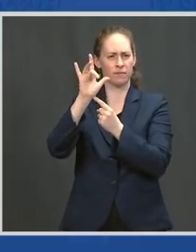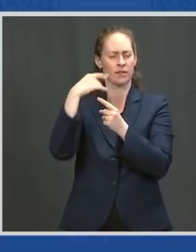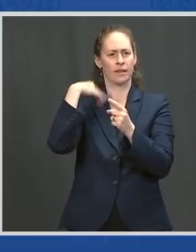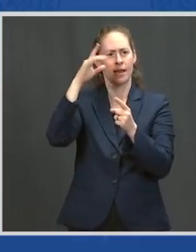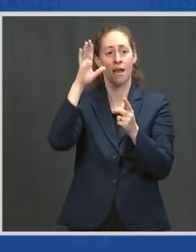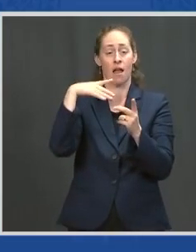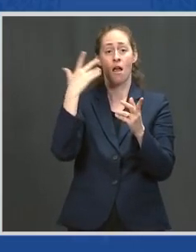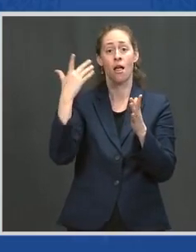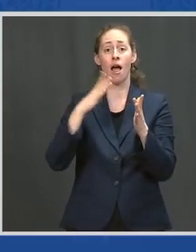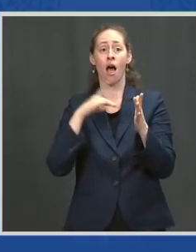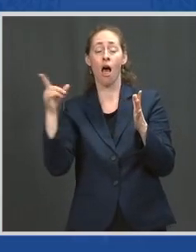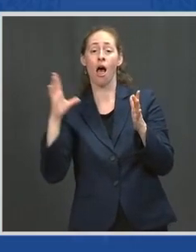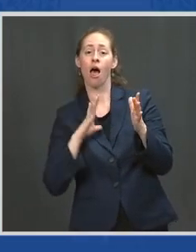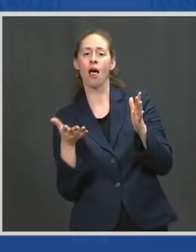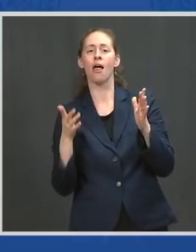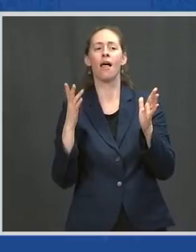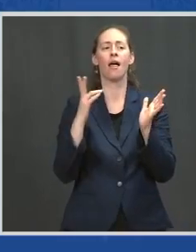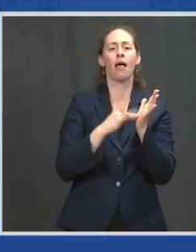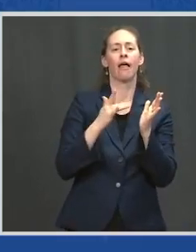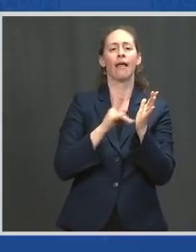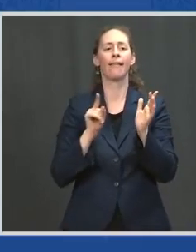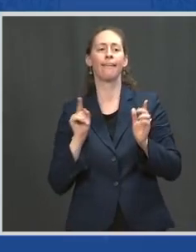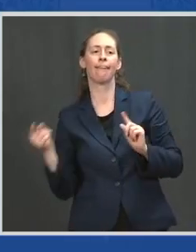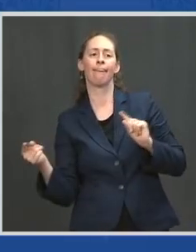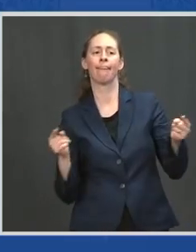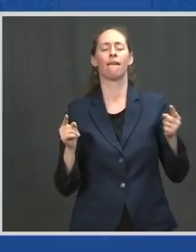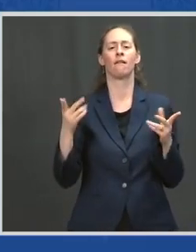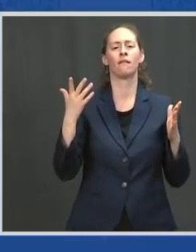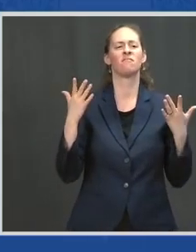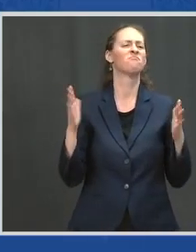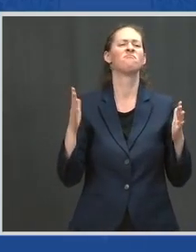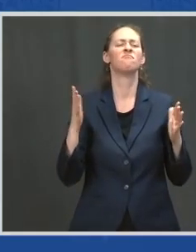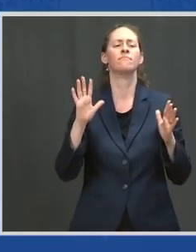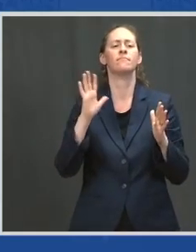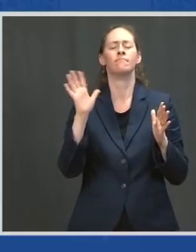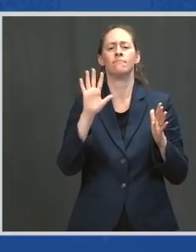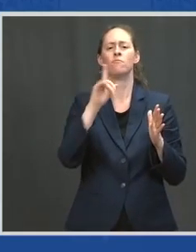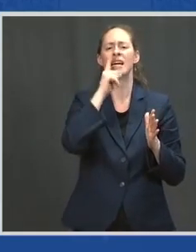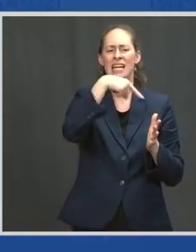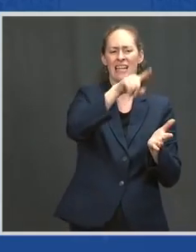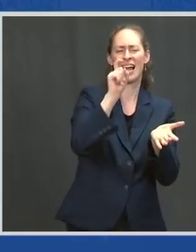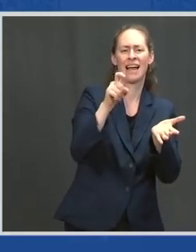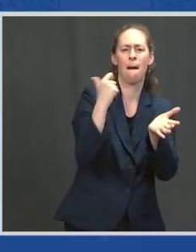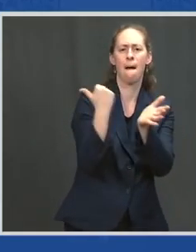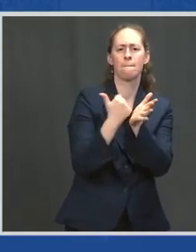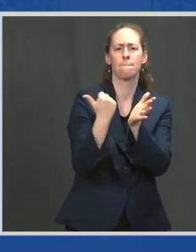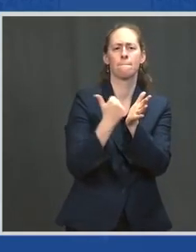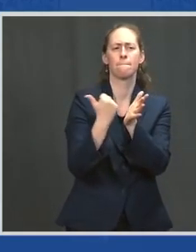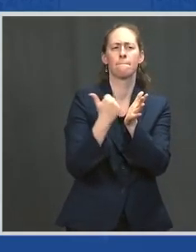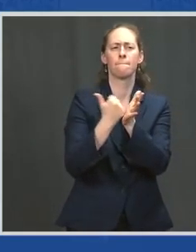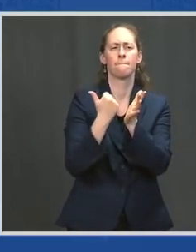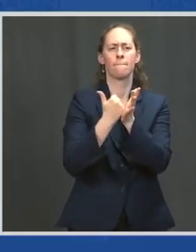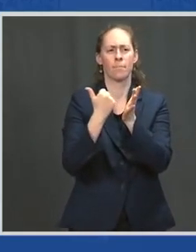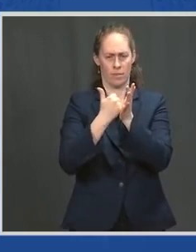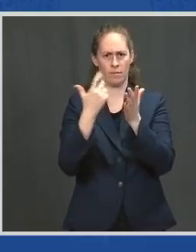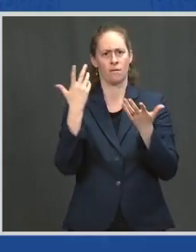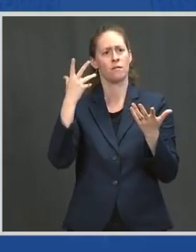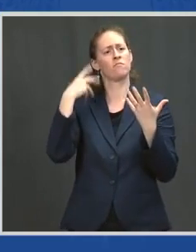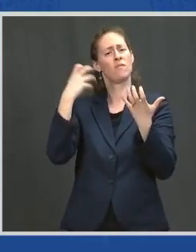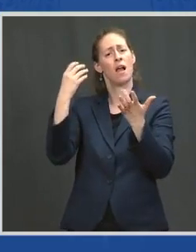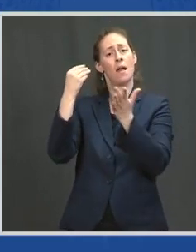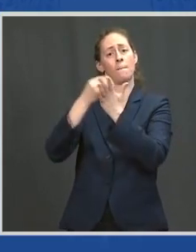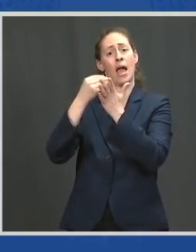investment income at the same rate as wages for the wealthiest Americans would have enough to extend this again through